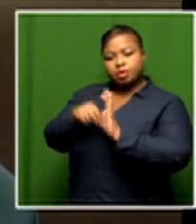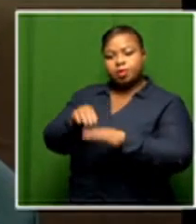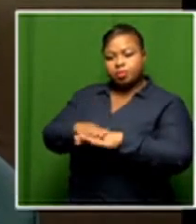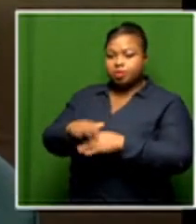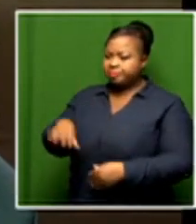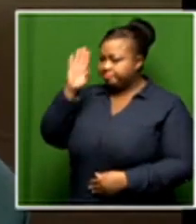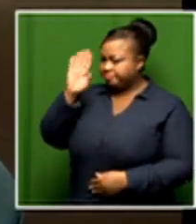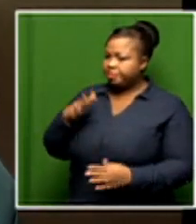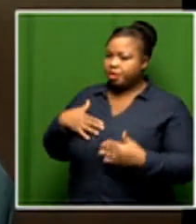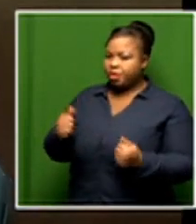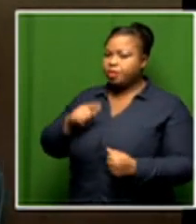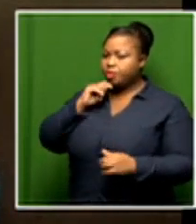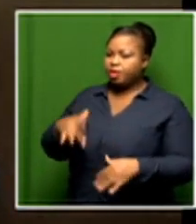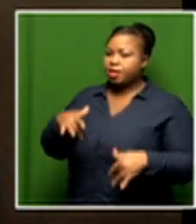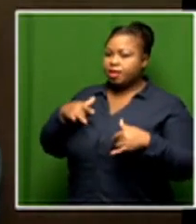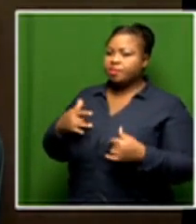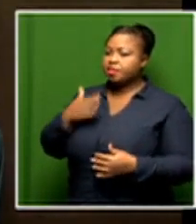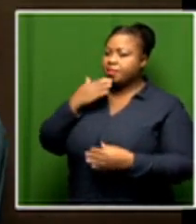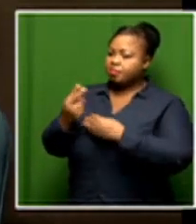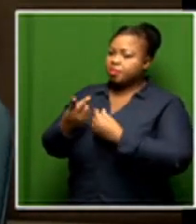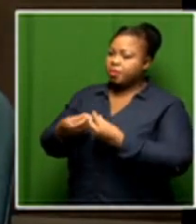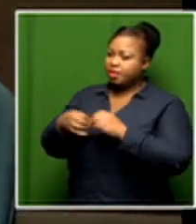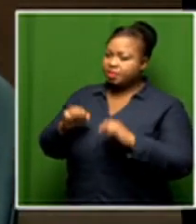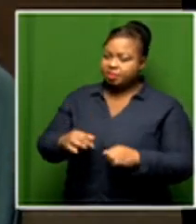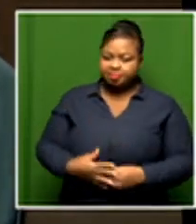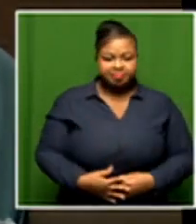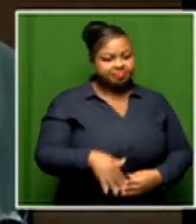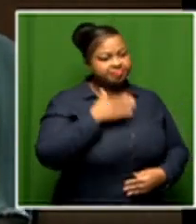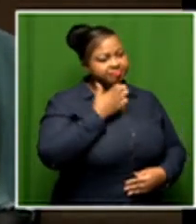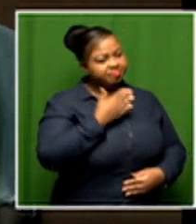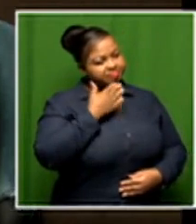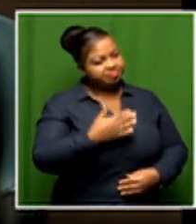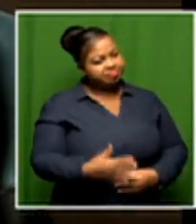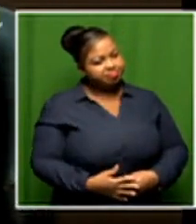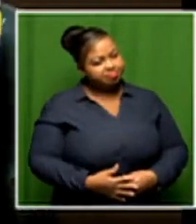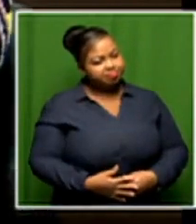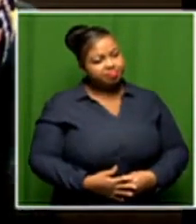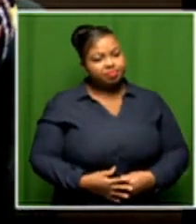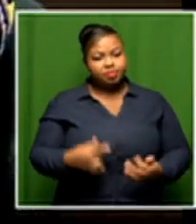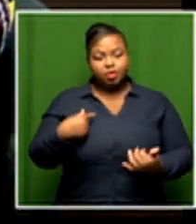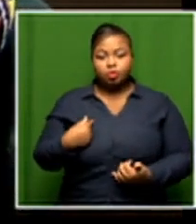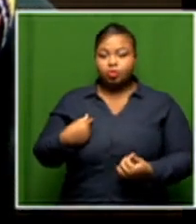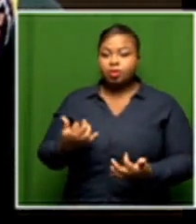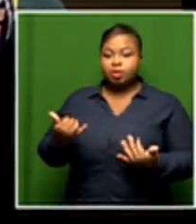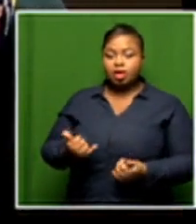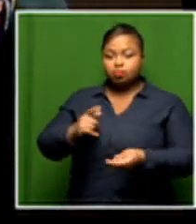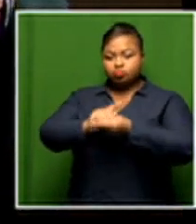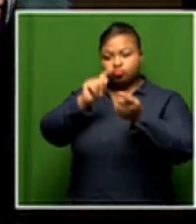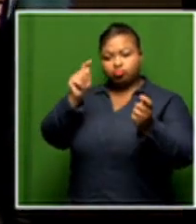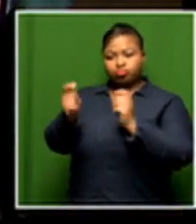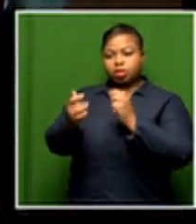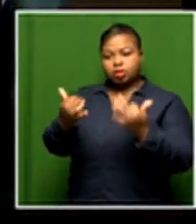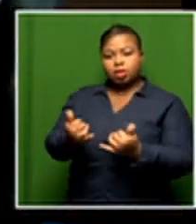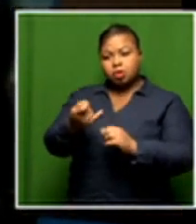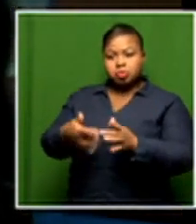industry. Hello and welcome to Morning Live, and thank you so much for joining us. Thank you. Now, you have managed to really solidify yourself